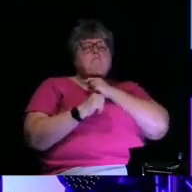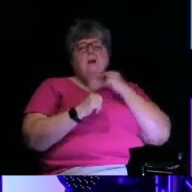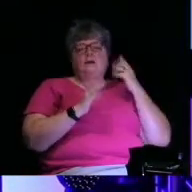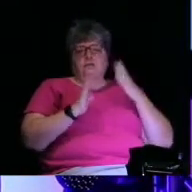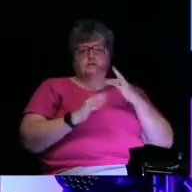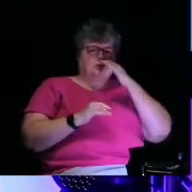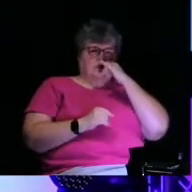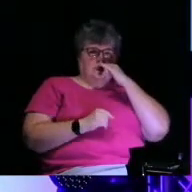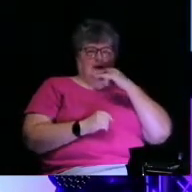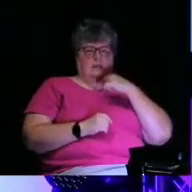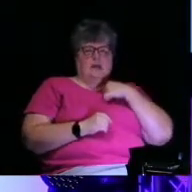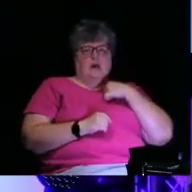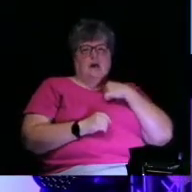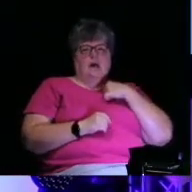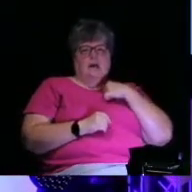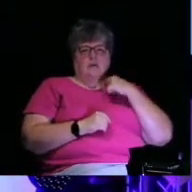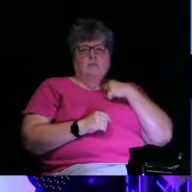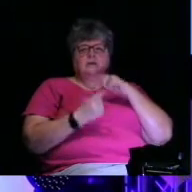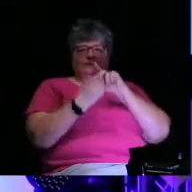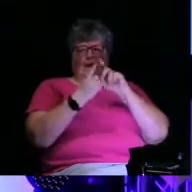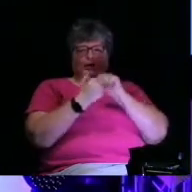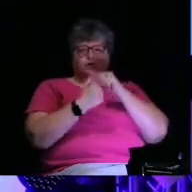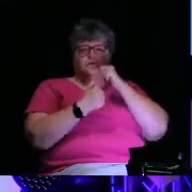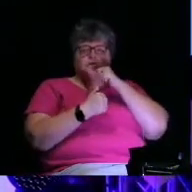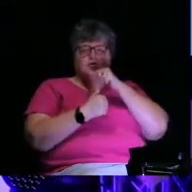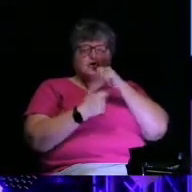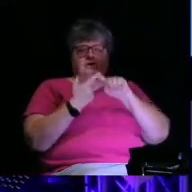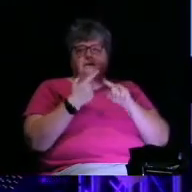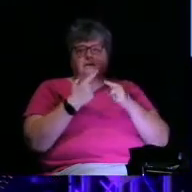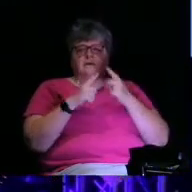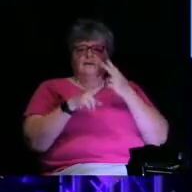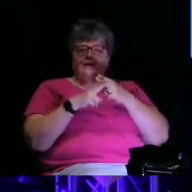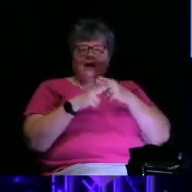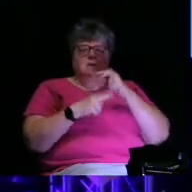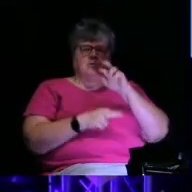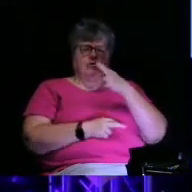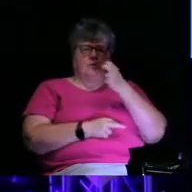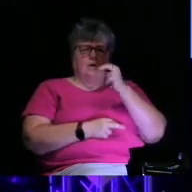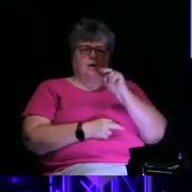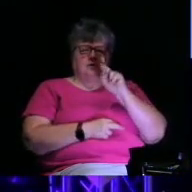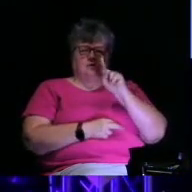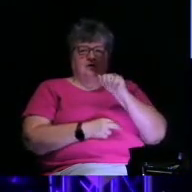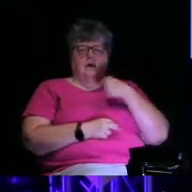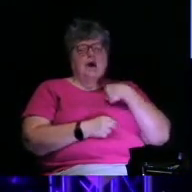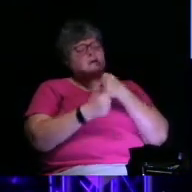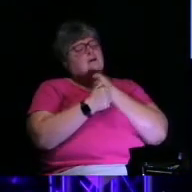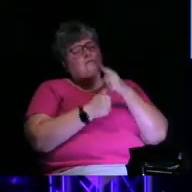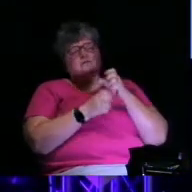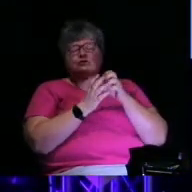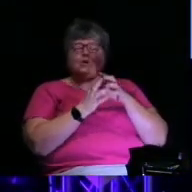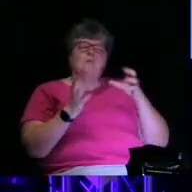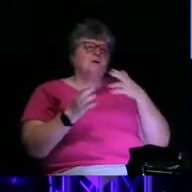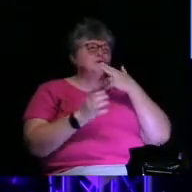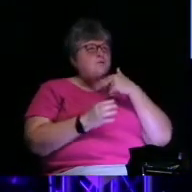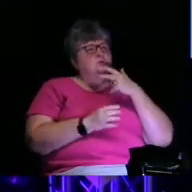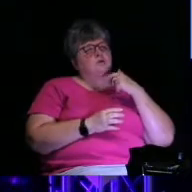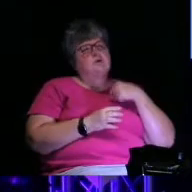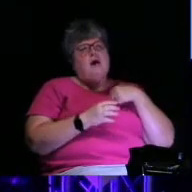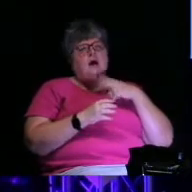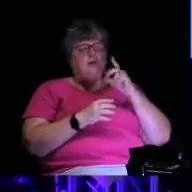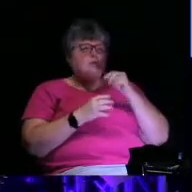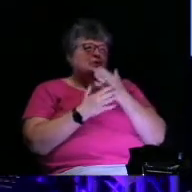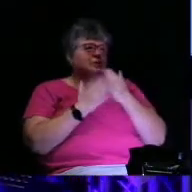idiot. I had been dating this girl named Rhonda Smith, and she was so cute, and I loved her so much. So logically, I did what other